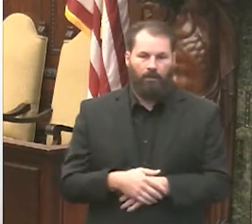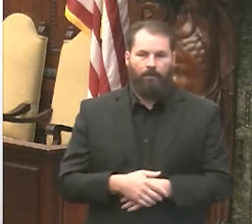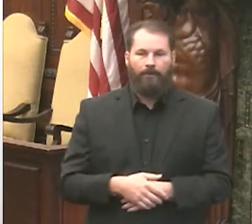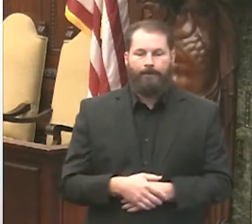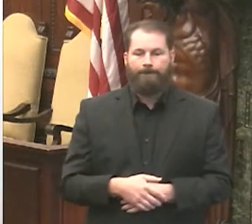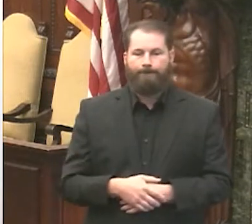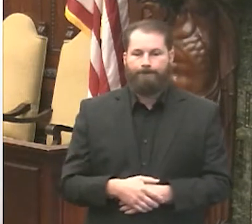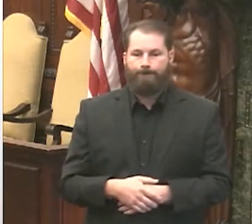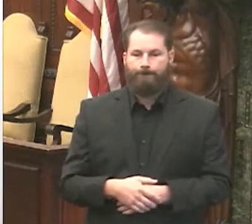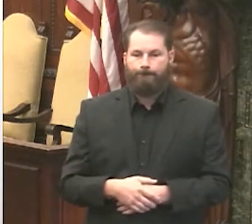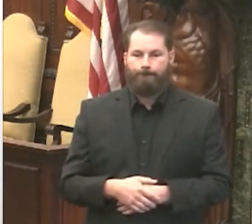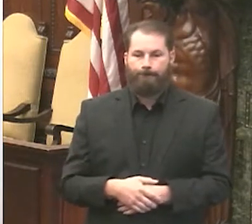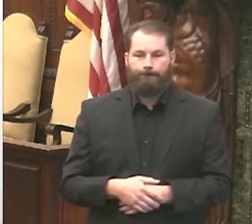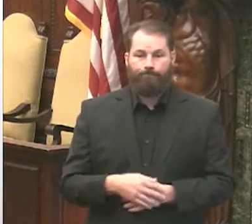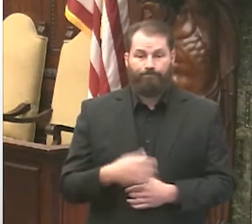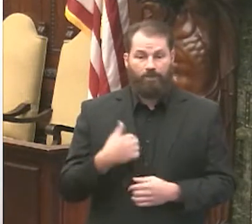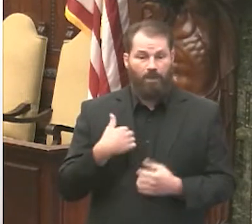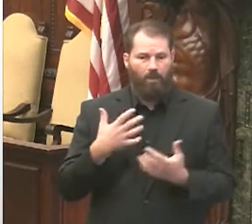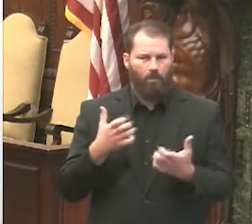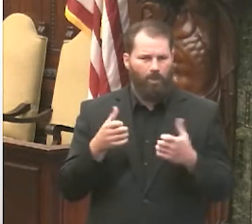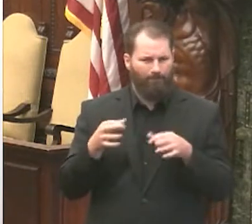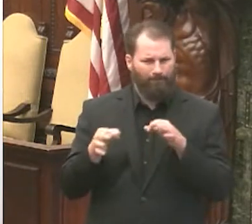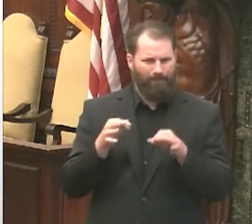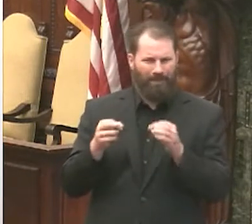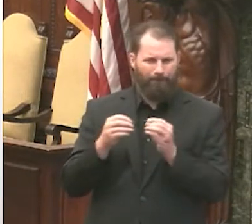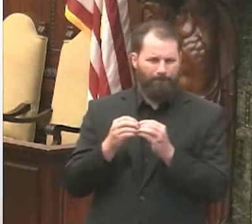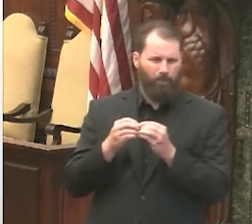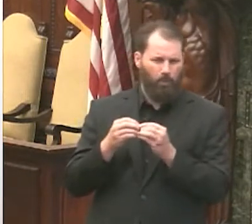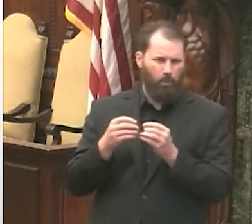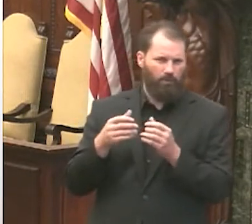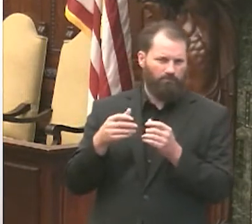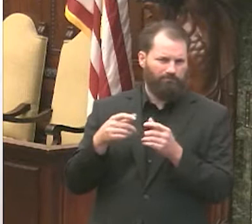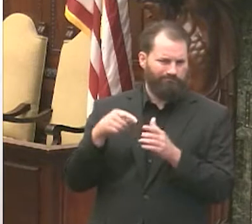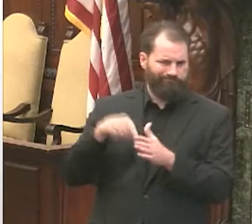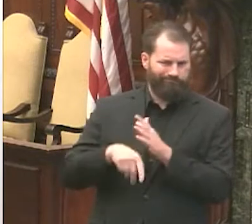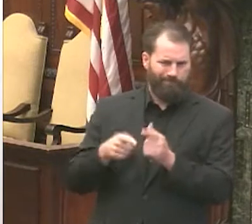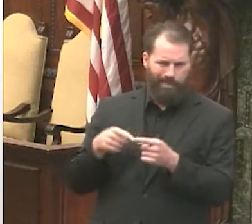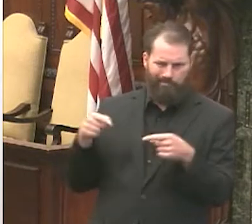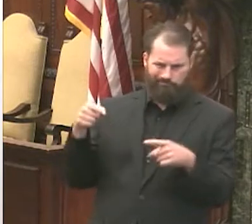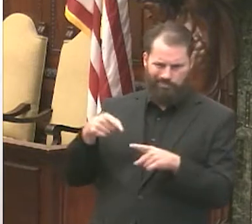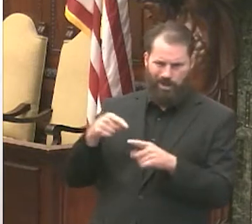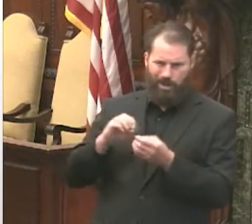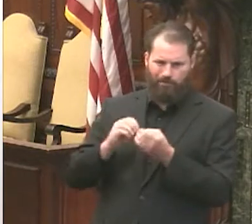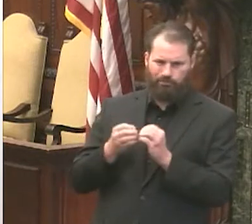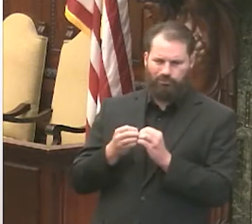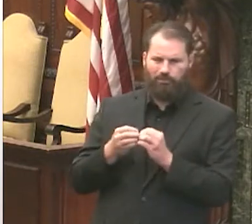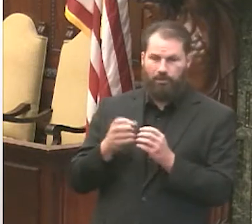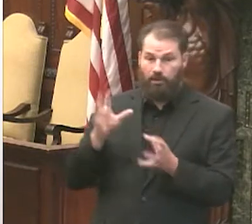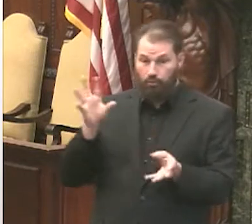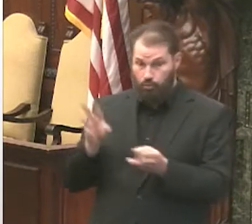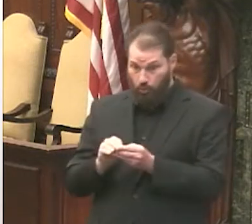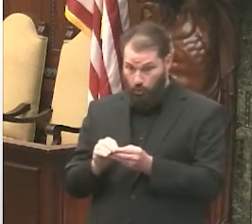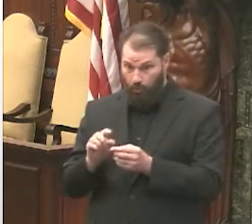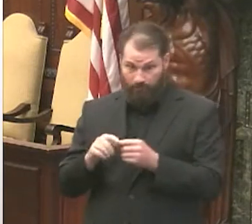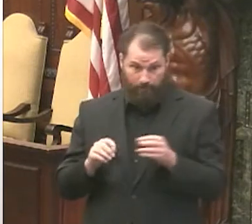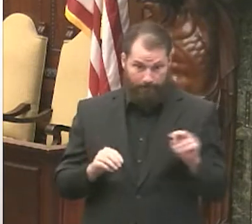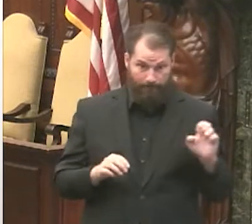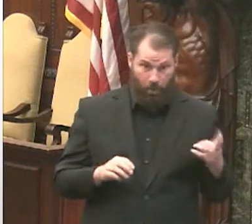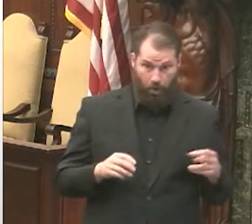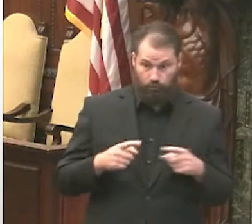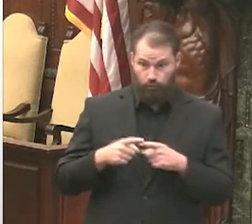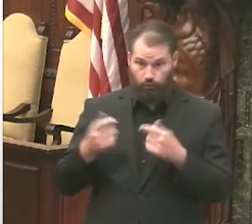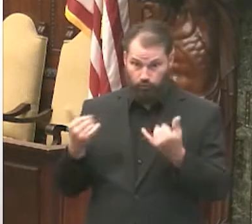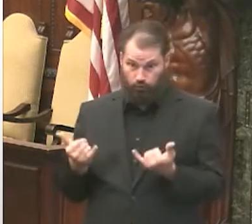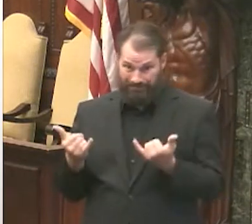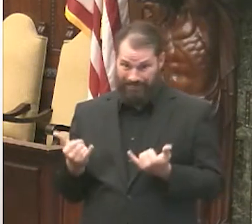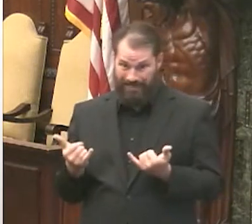give you an explanation before I give you other numbers. First is a correction on the total number of confirmed cases to date. Here's the explanation